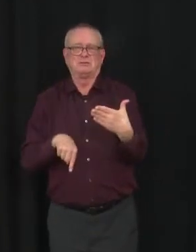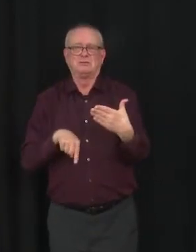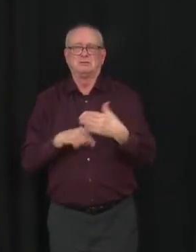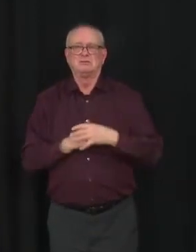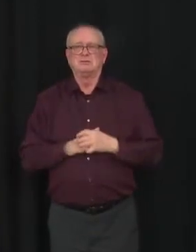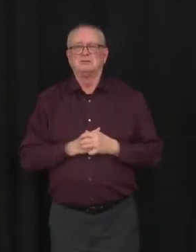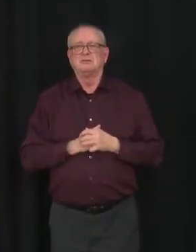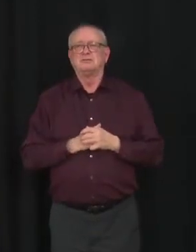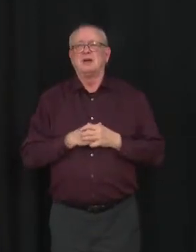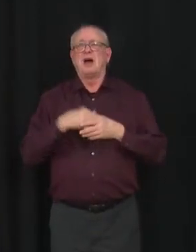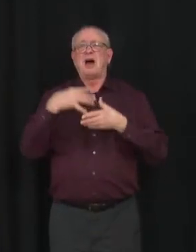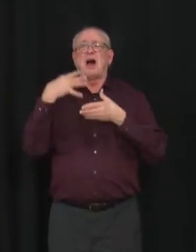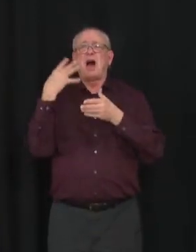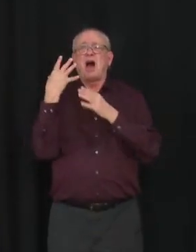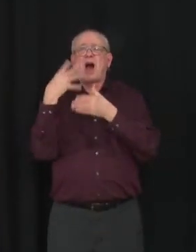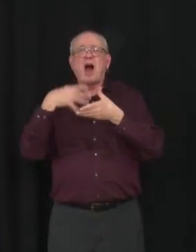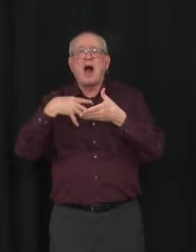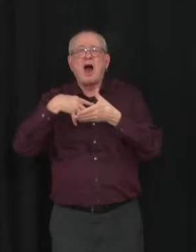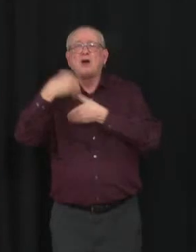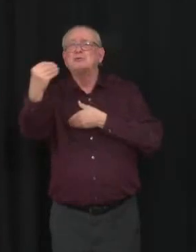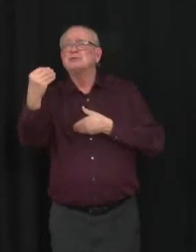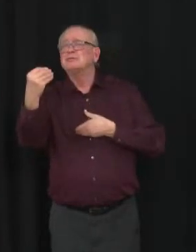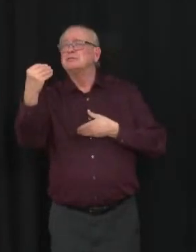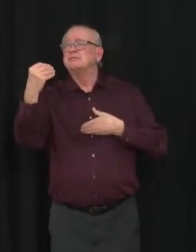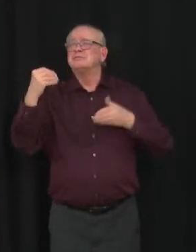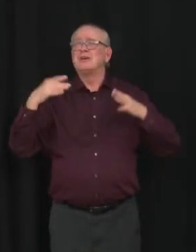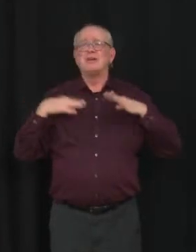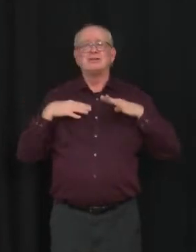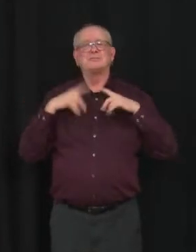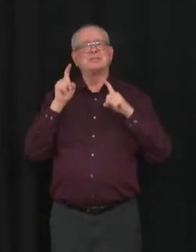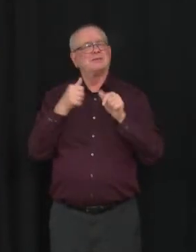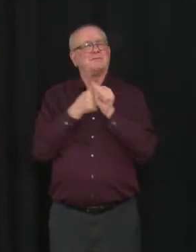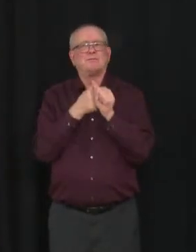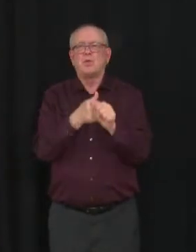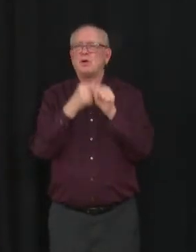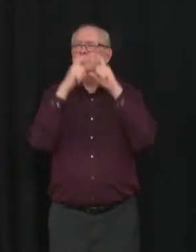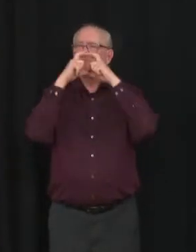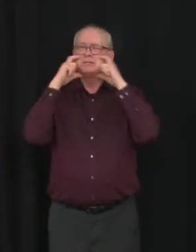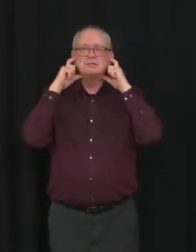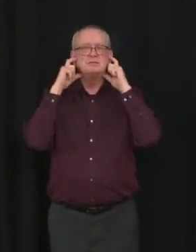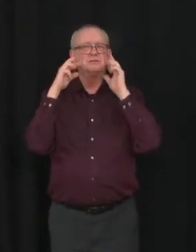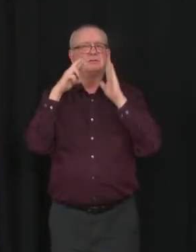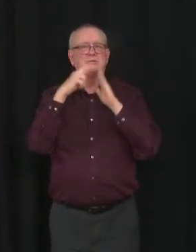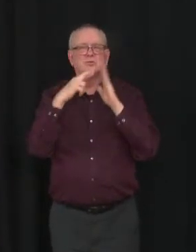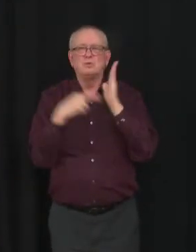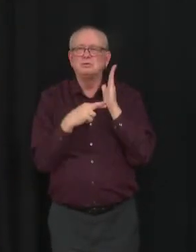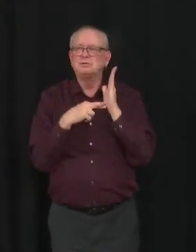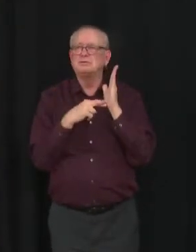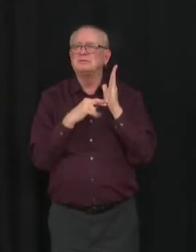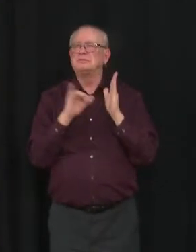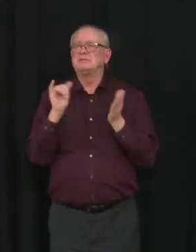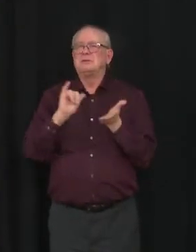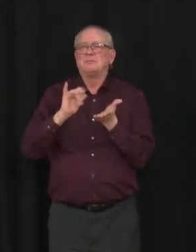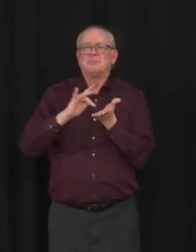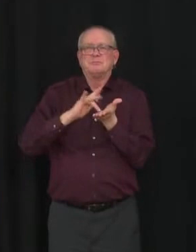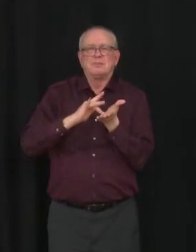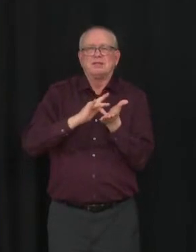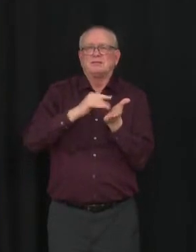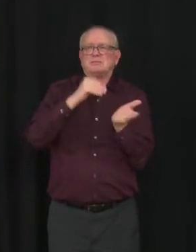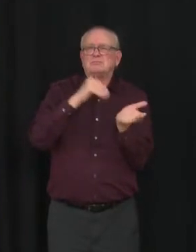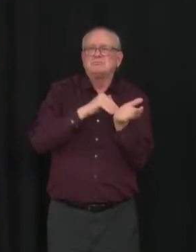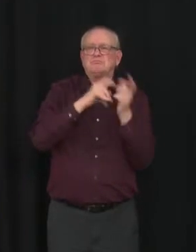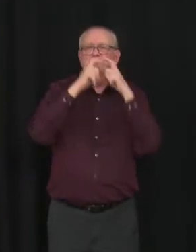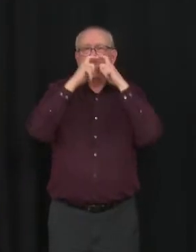out to any location, make sure you're following current masking guidance and wear a medical mask where possible. I know